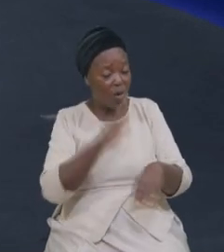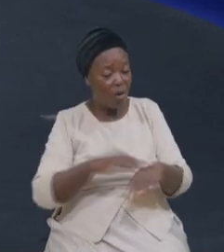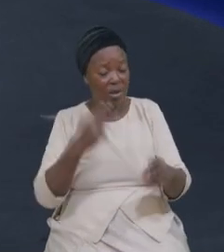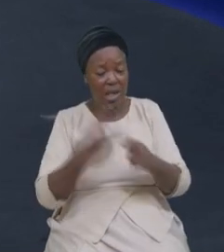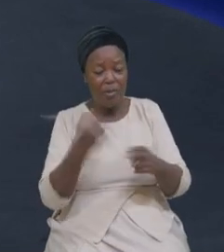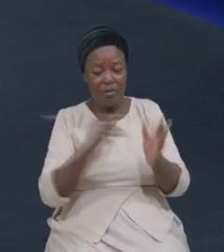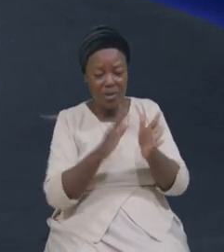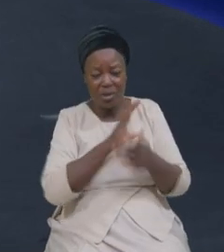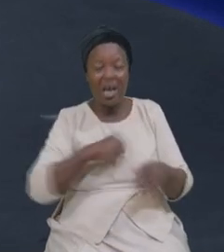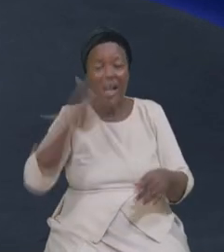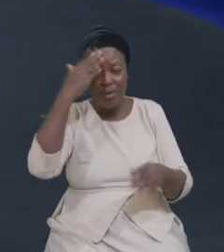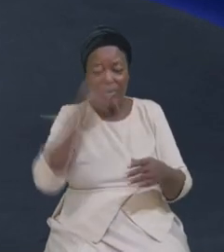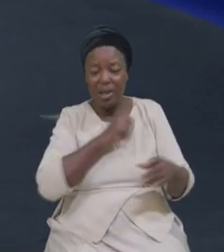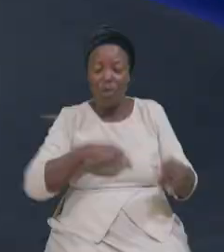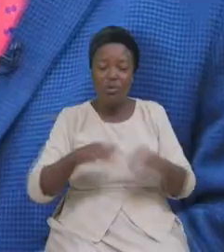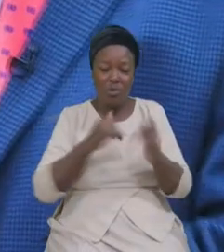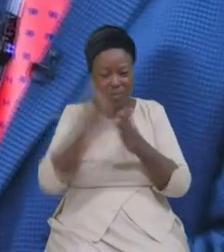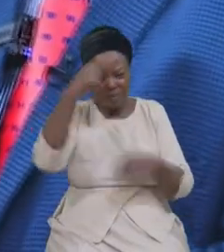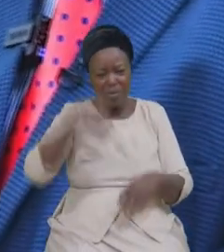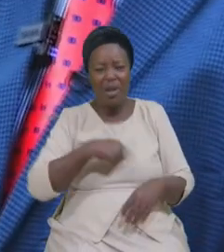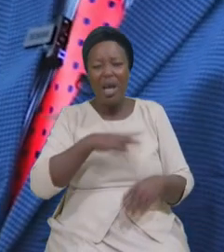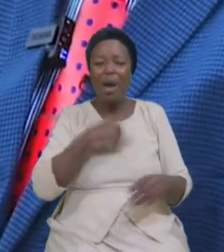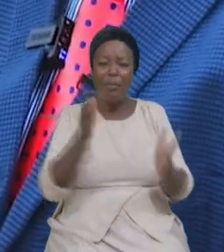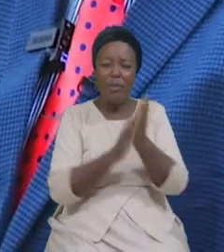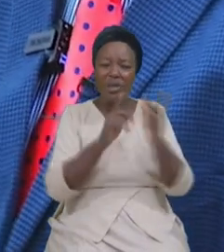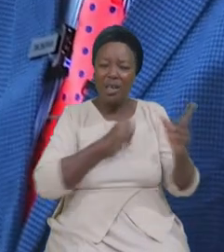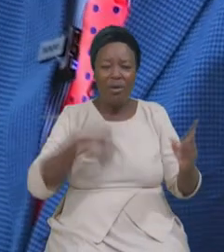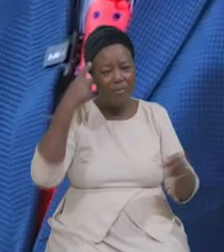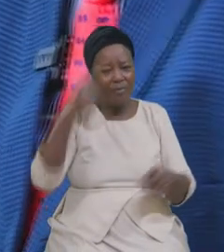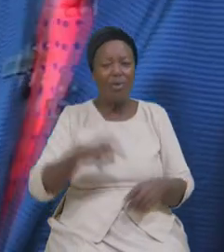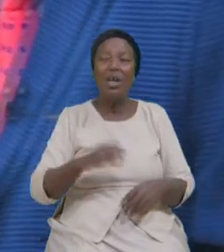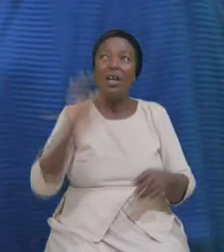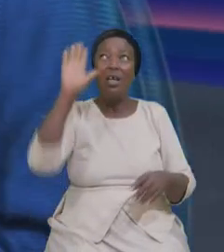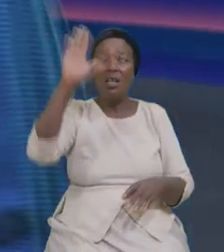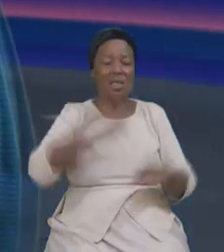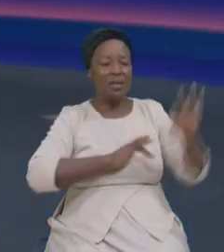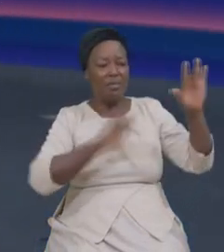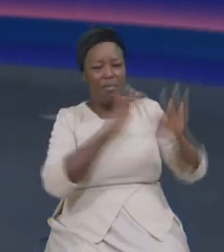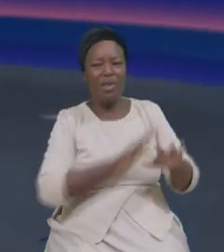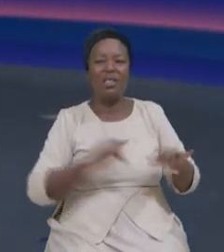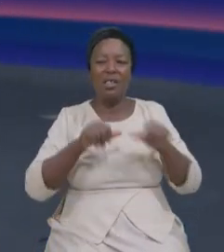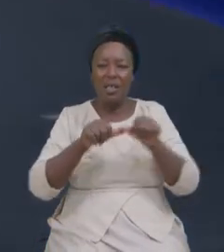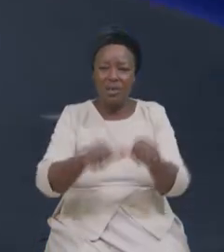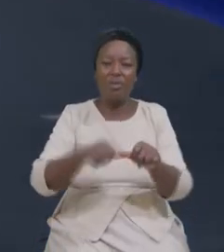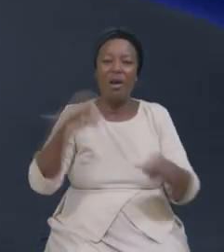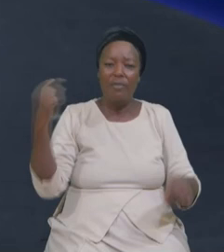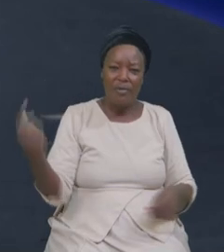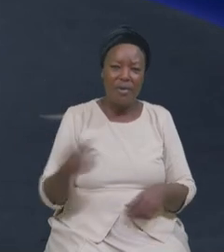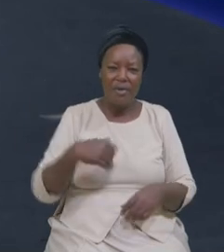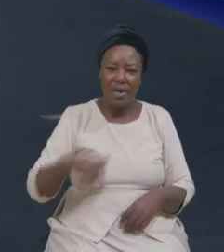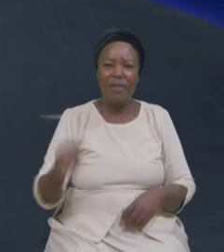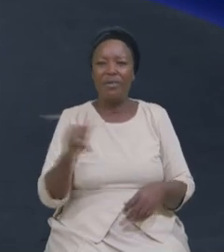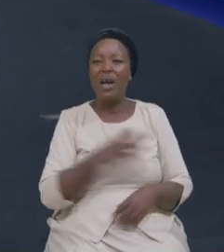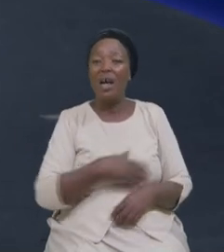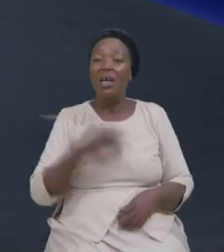his mercy endureth forever. The children are about to go to school, and I need to pay their school fees, and there is